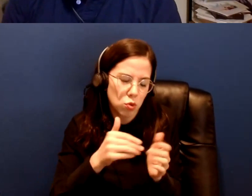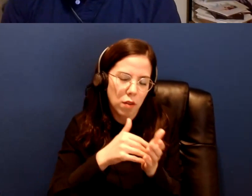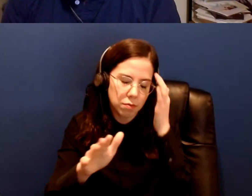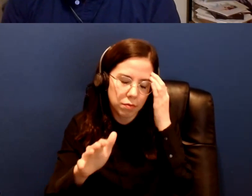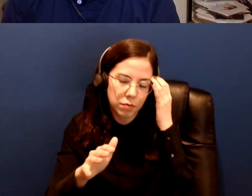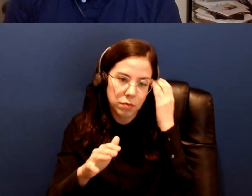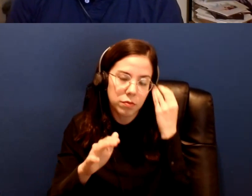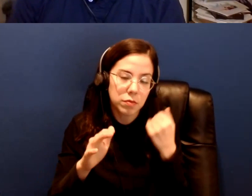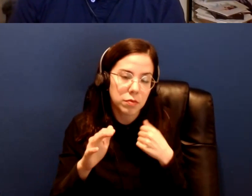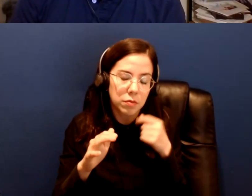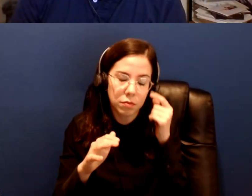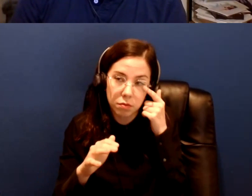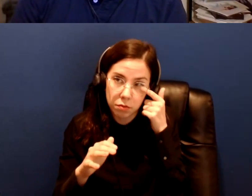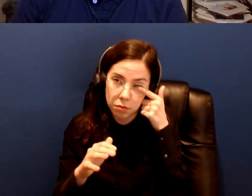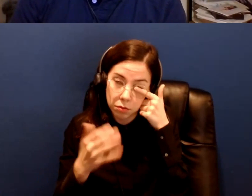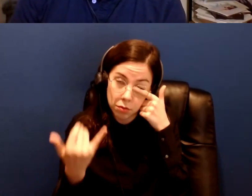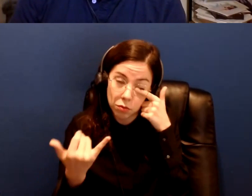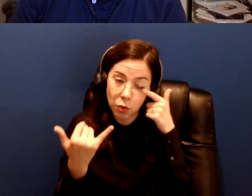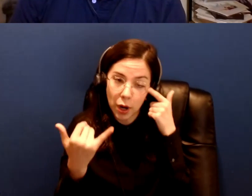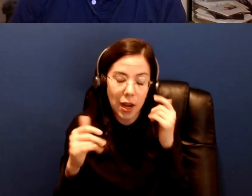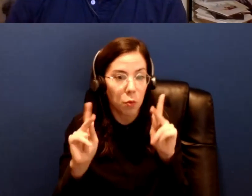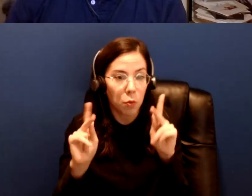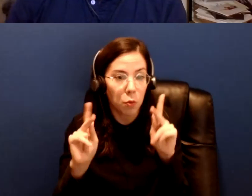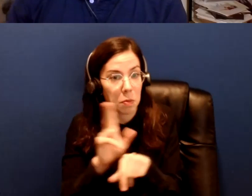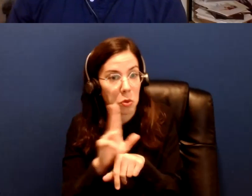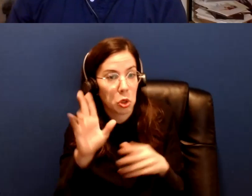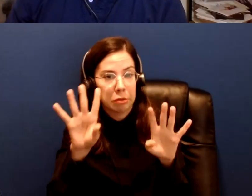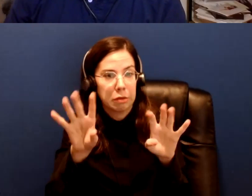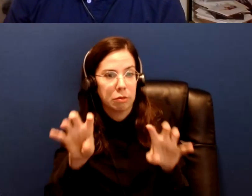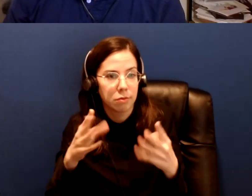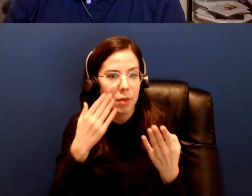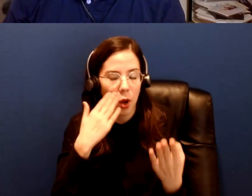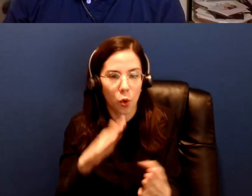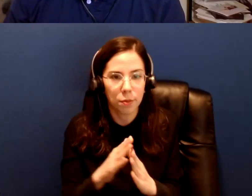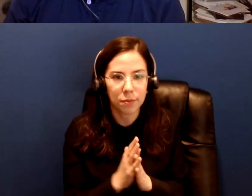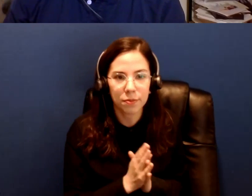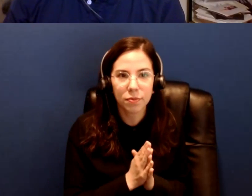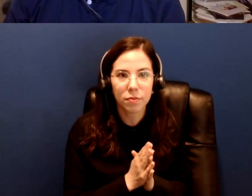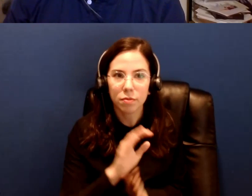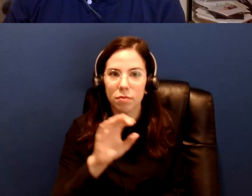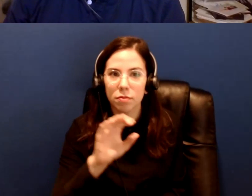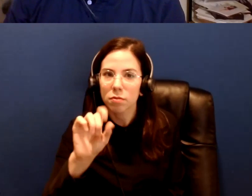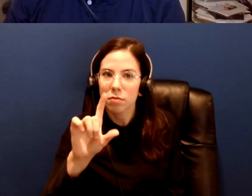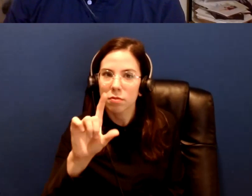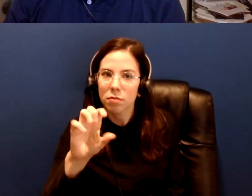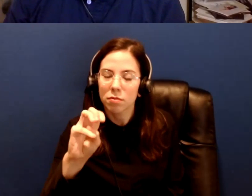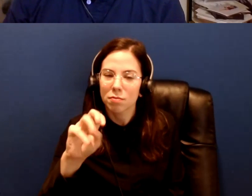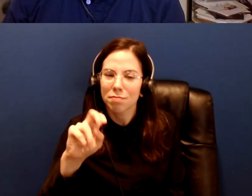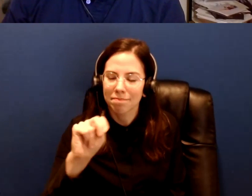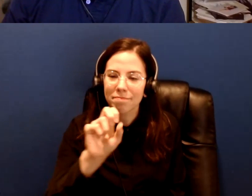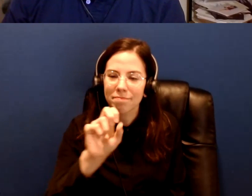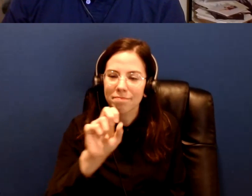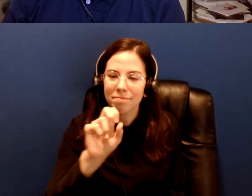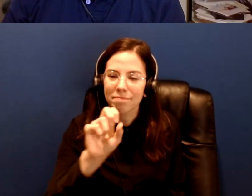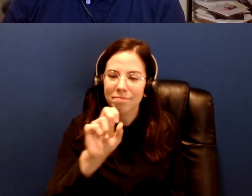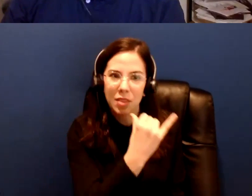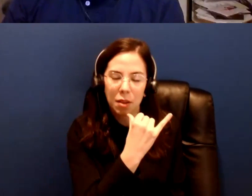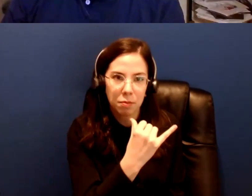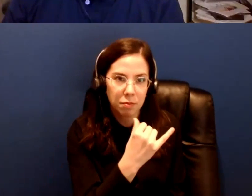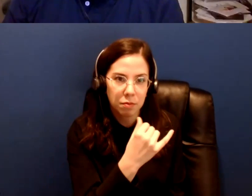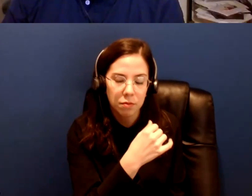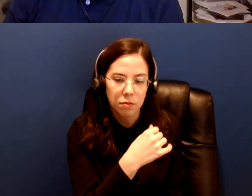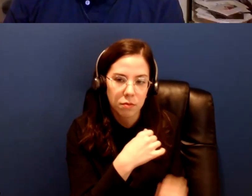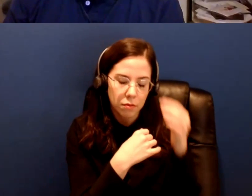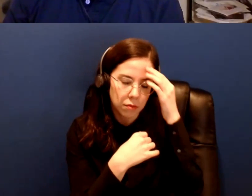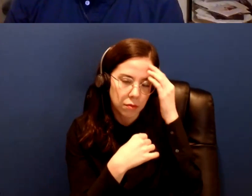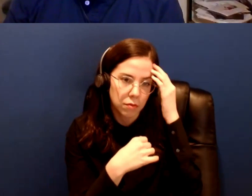right now, what it's like, I'm not sure. It's a good Yeah. question. Yeah, I can echo that. It in the time it took to set the thing